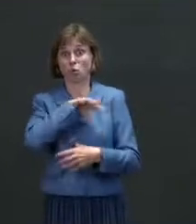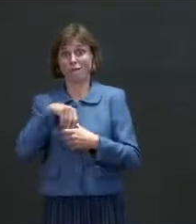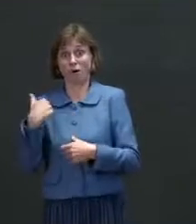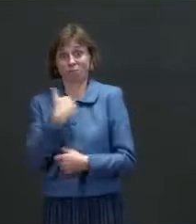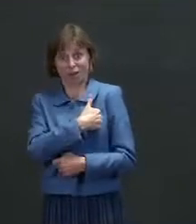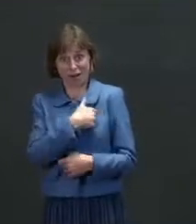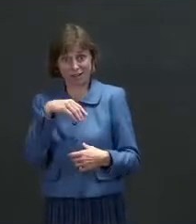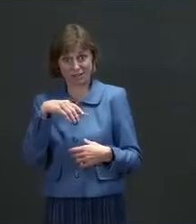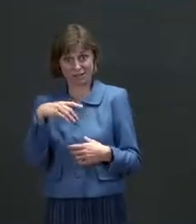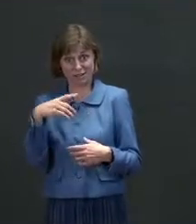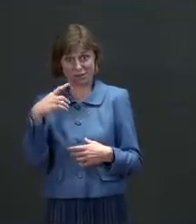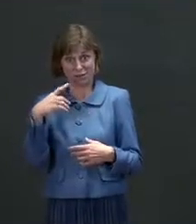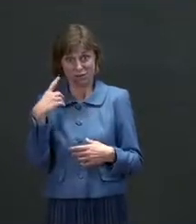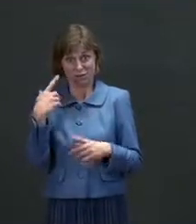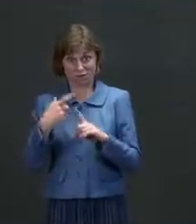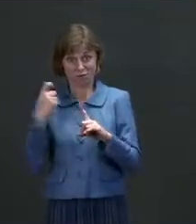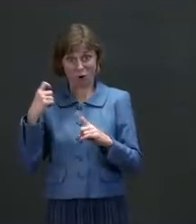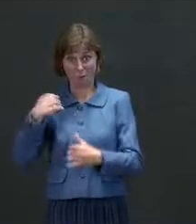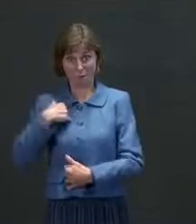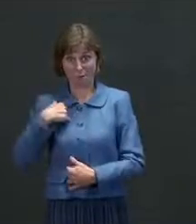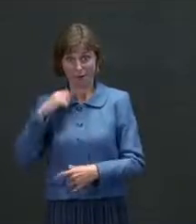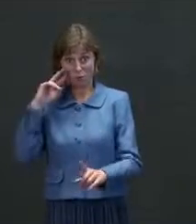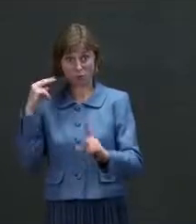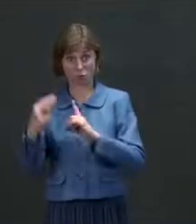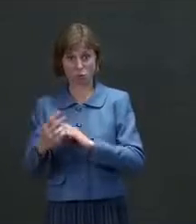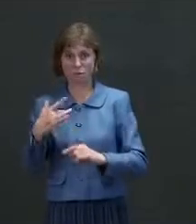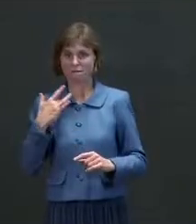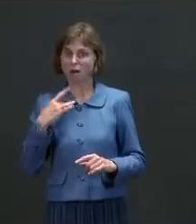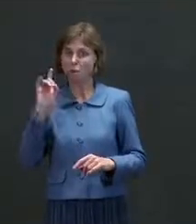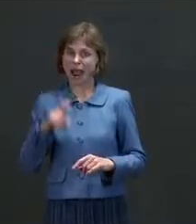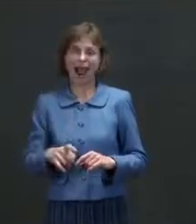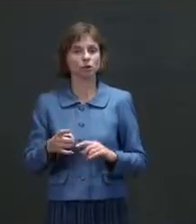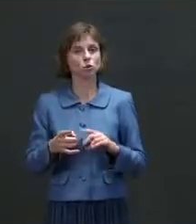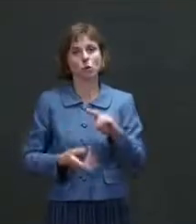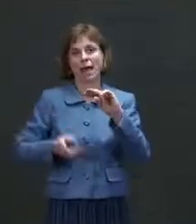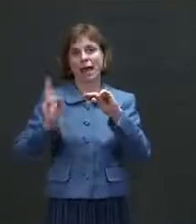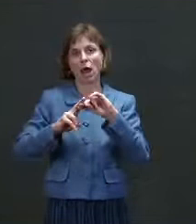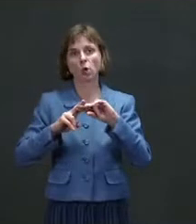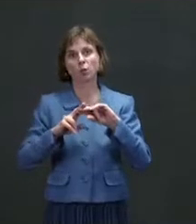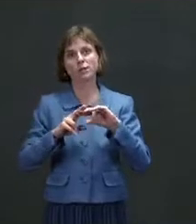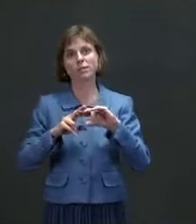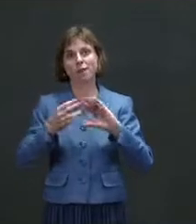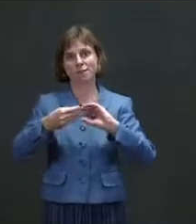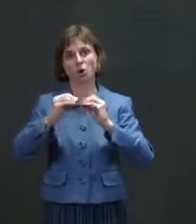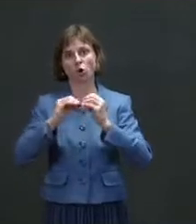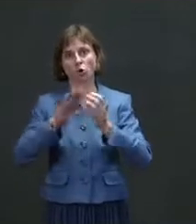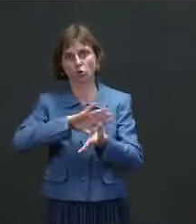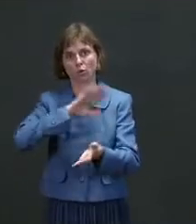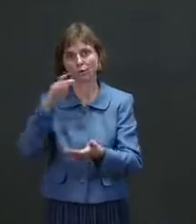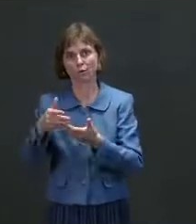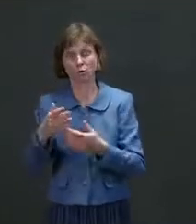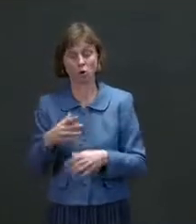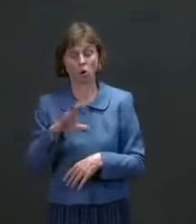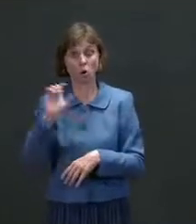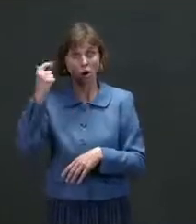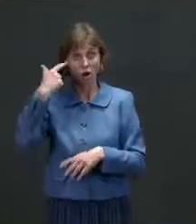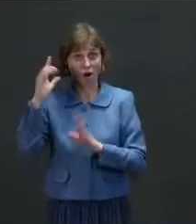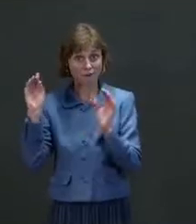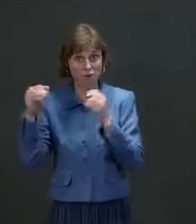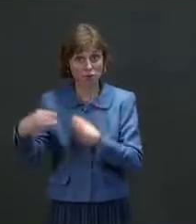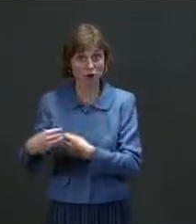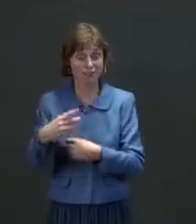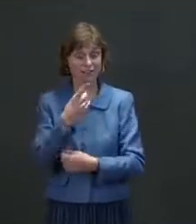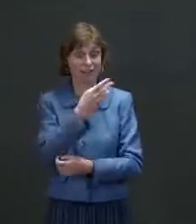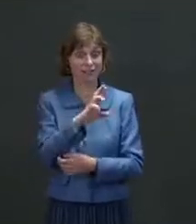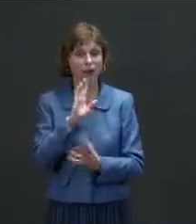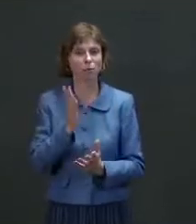from a military perspective, we just felt that we had to increase volume. And so the governor's office and Dr. Christ proposed